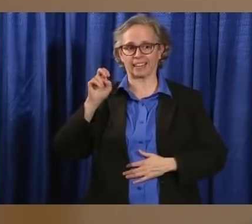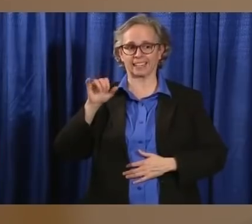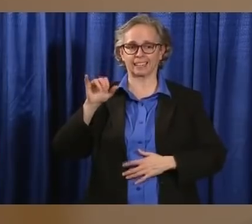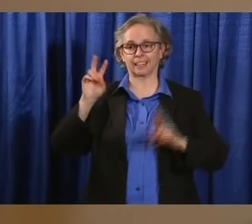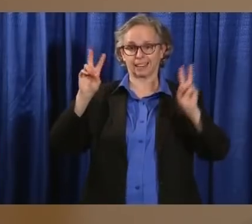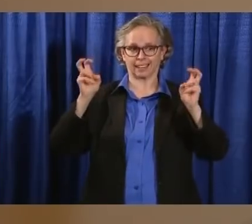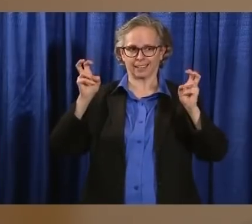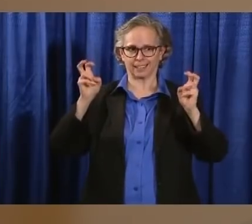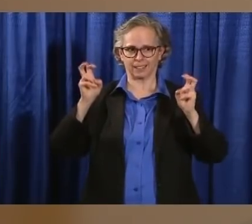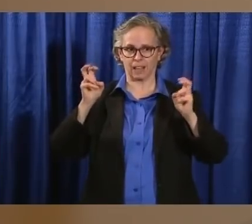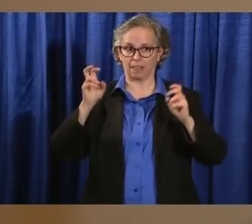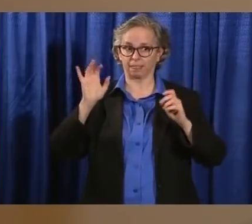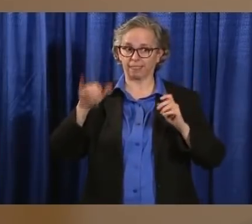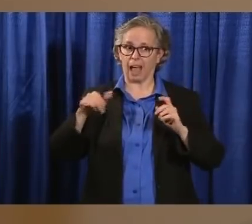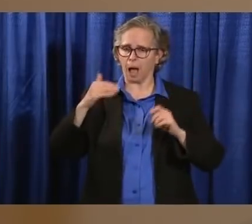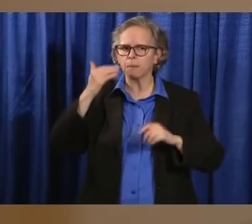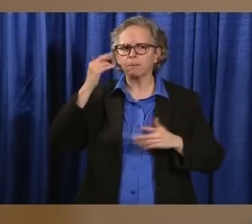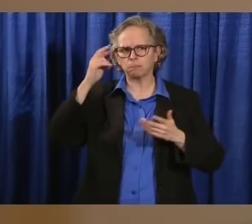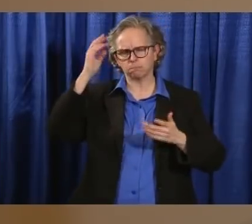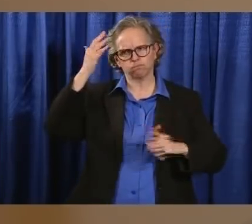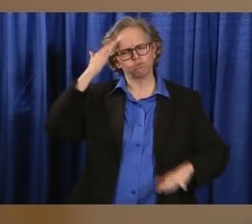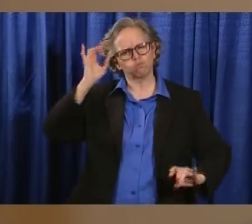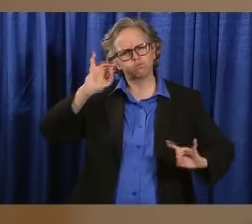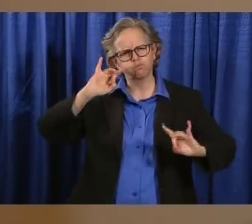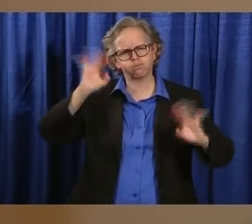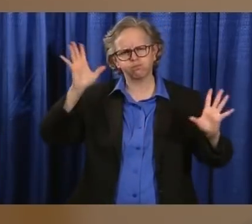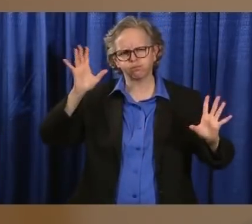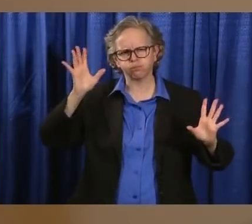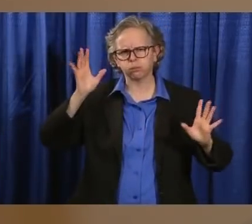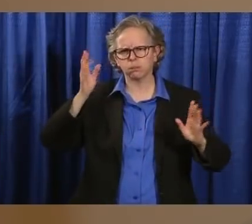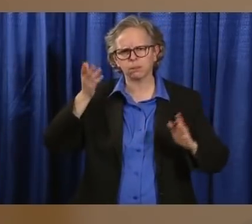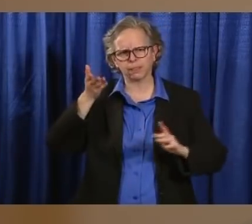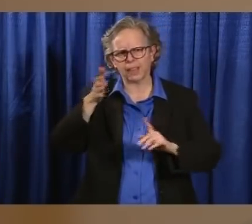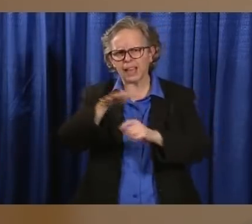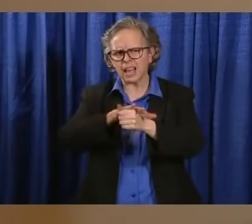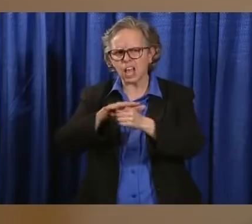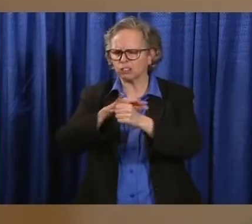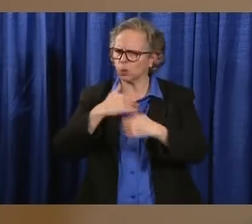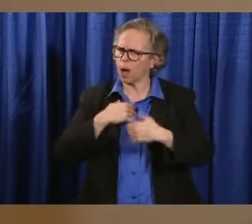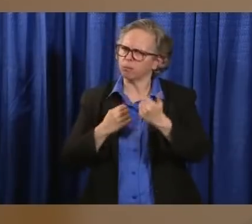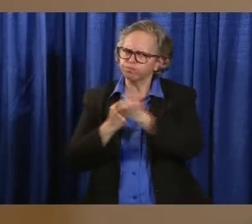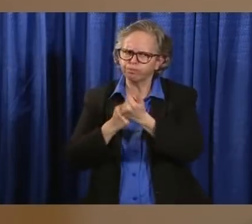but those investigations are still ongoing. So I know it's